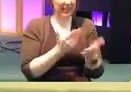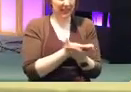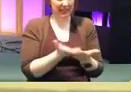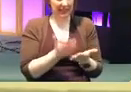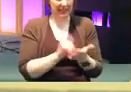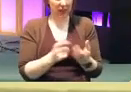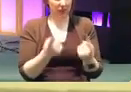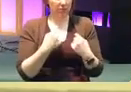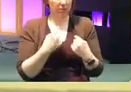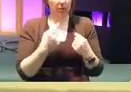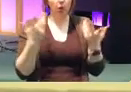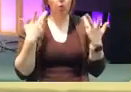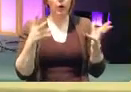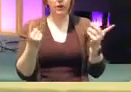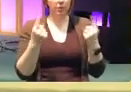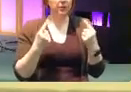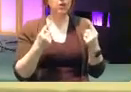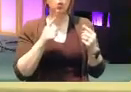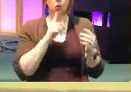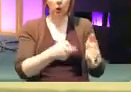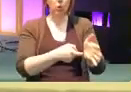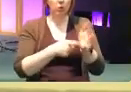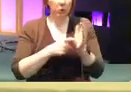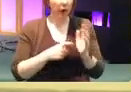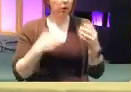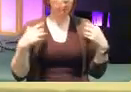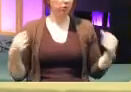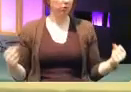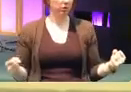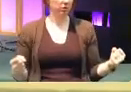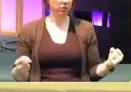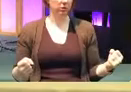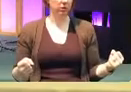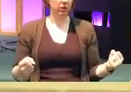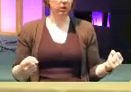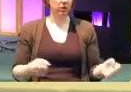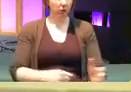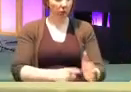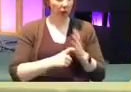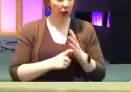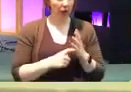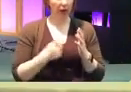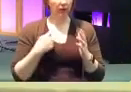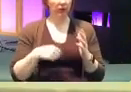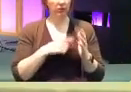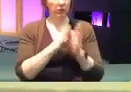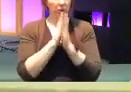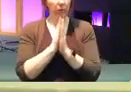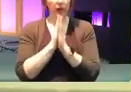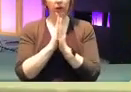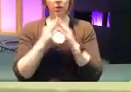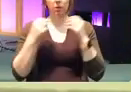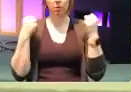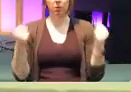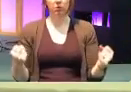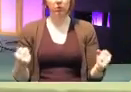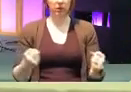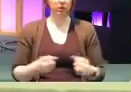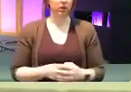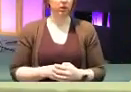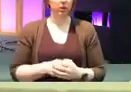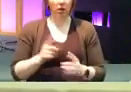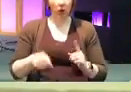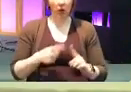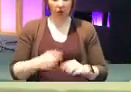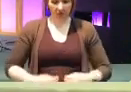coming. It's going to require a boldness. And it's going to require us to pray boldly. When